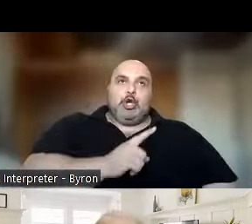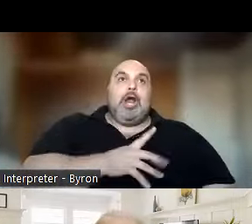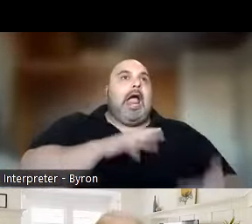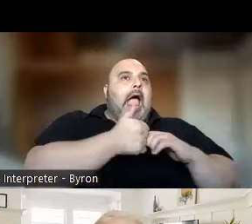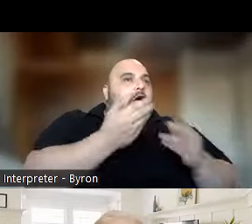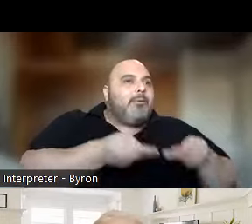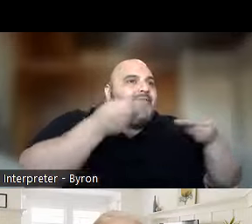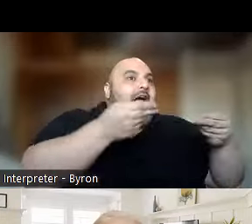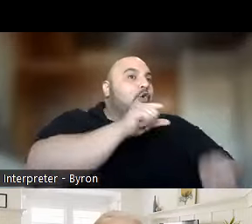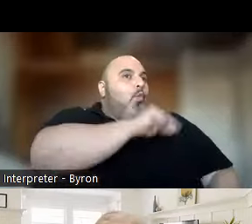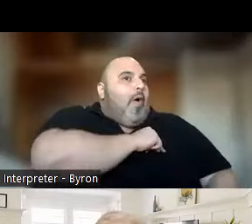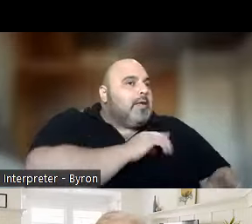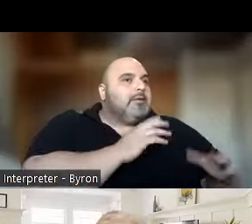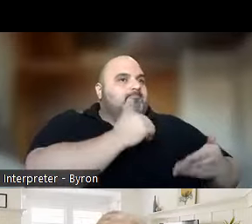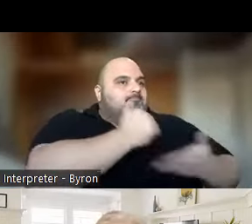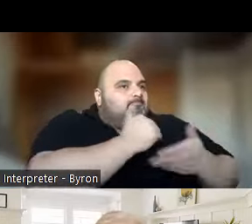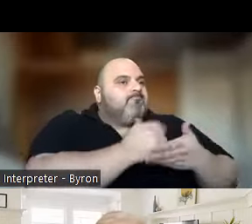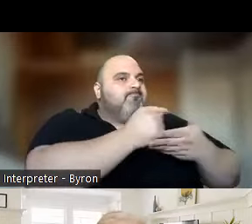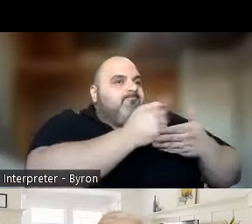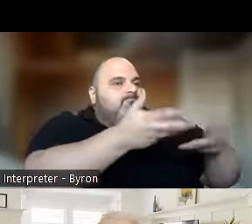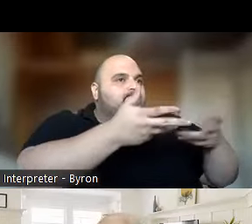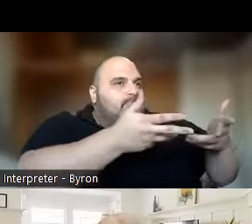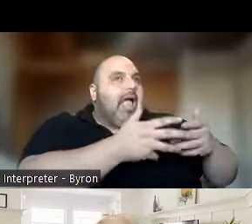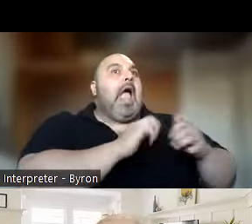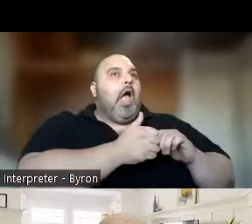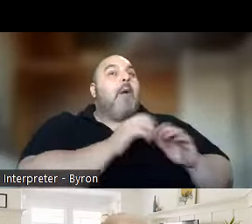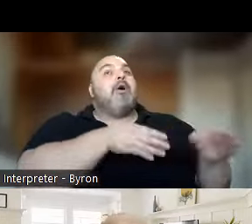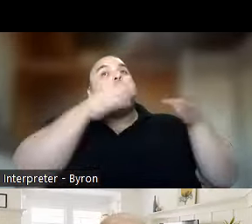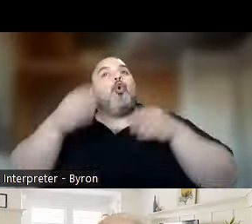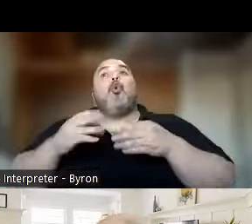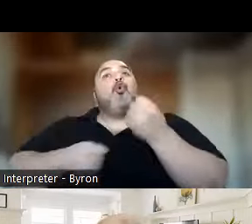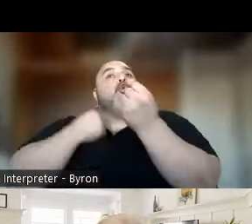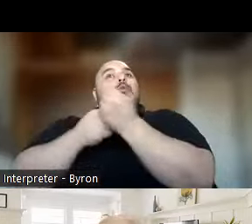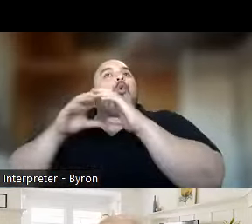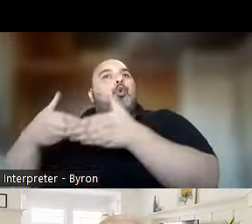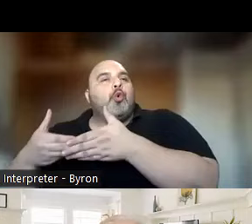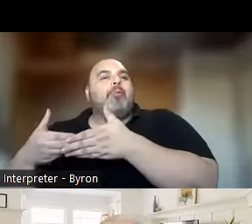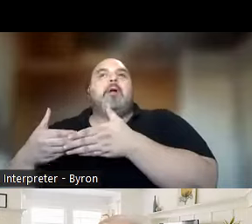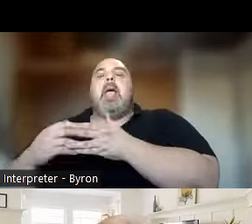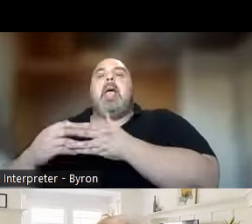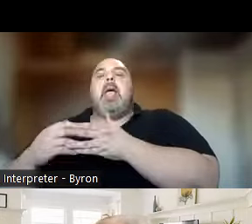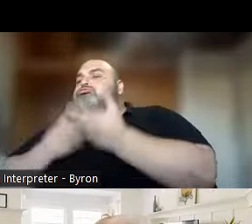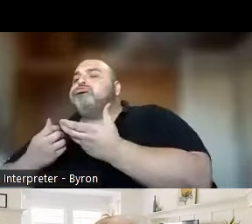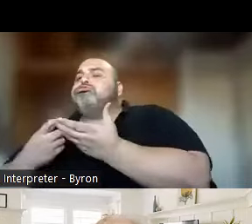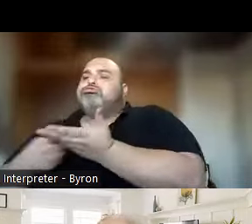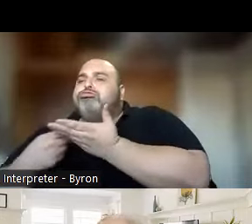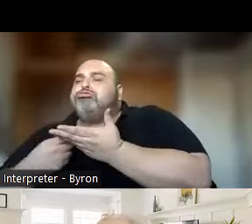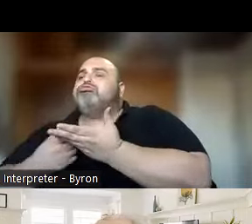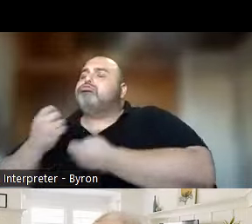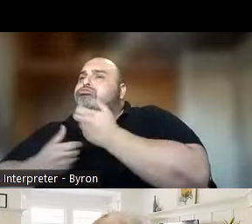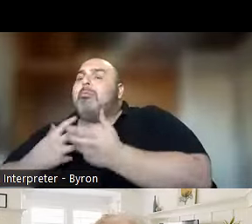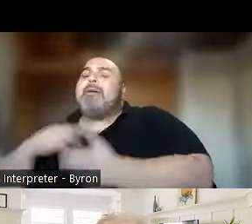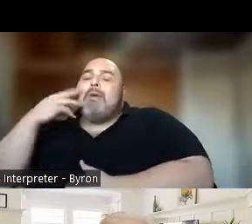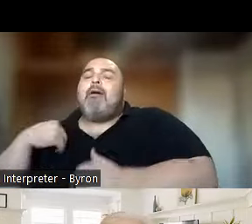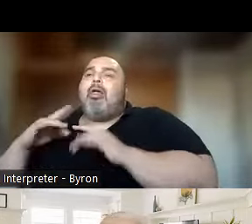provide quality dementia care as a family caregiver, but also the support groups and all of